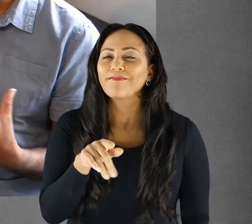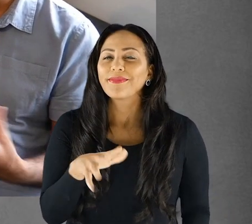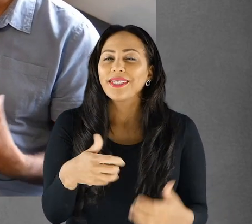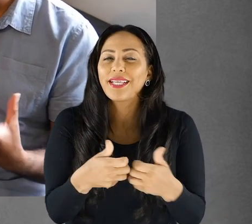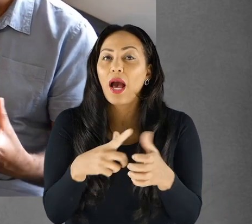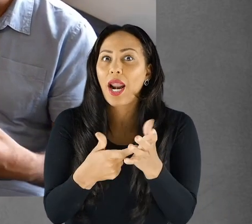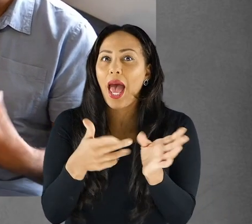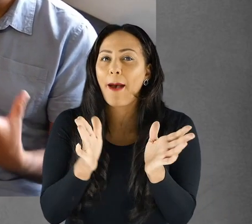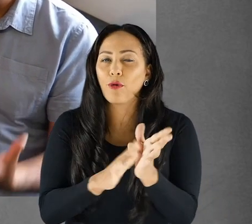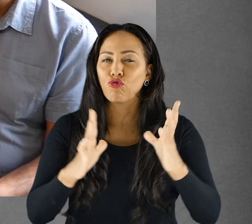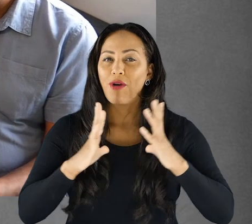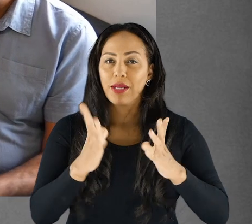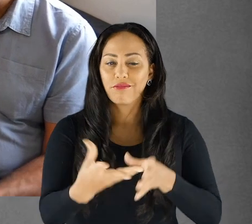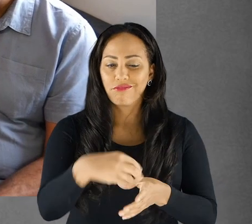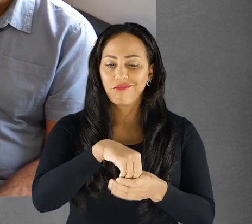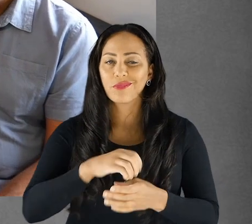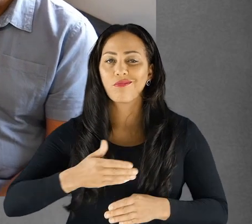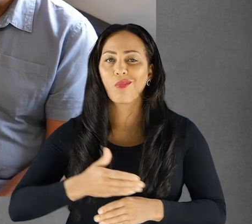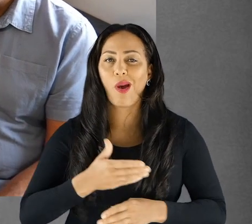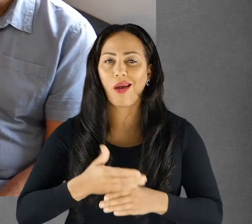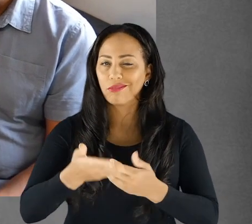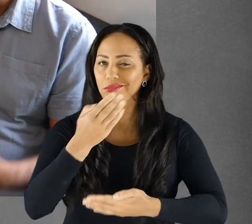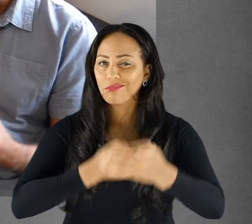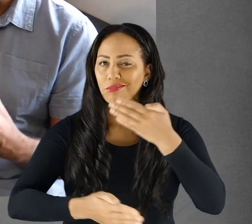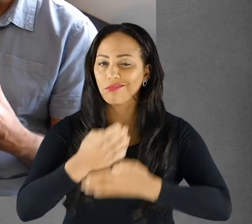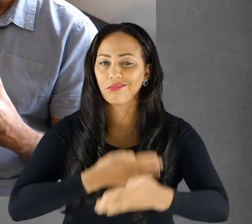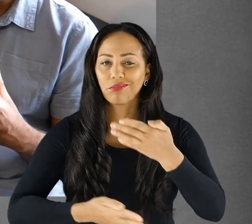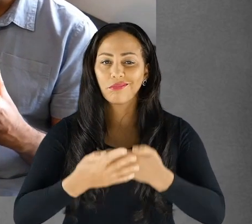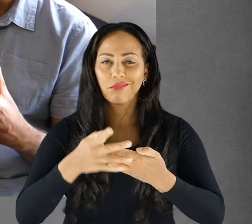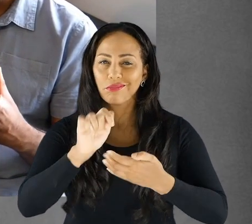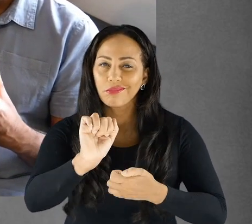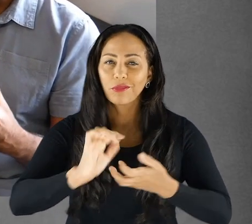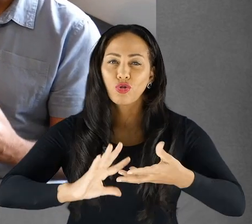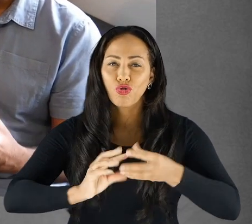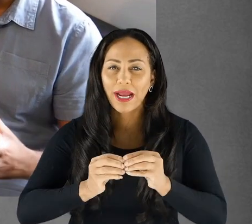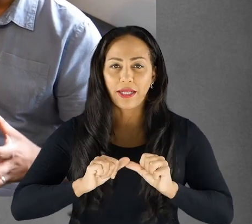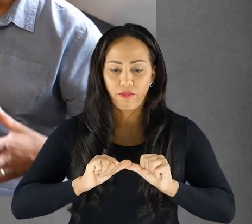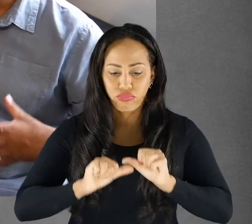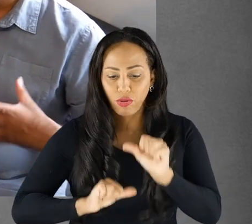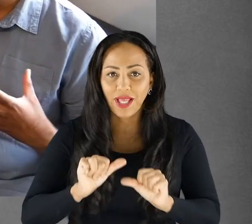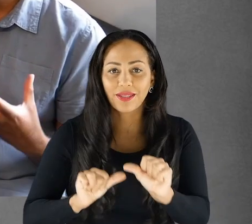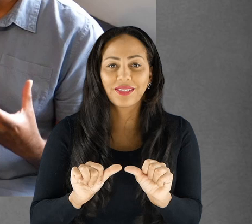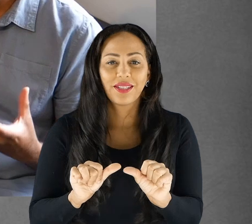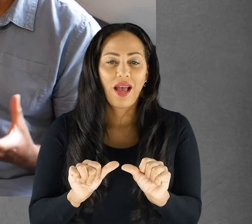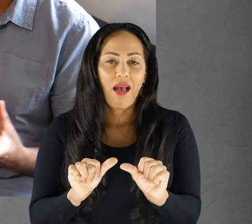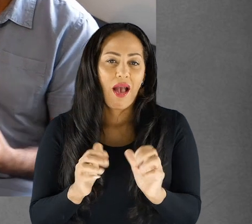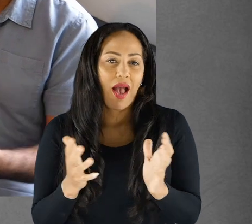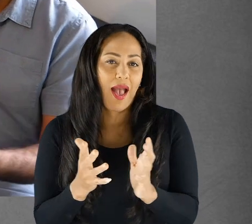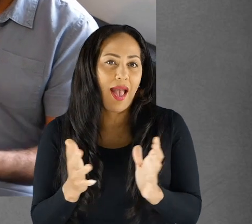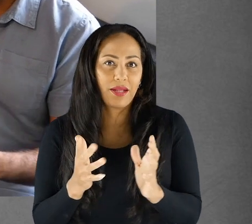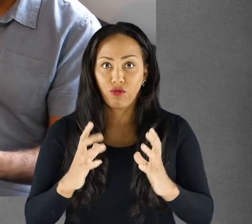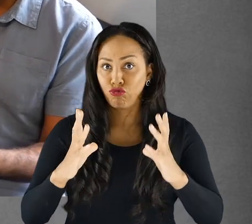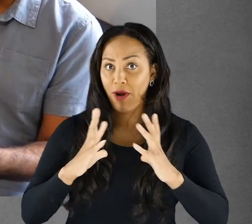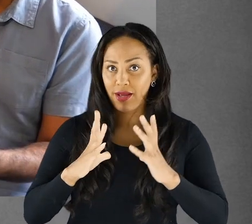rest fits into our practice. So if you could tell me a little bit about your creative process, and maybe a